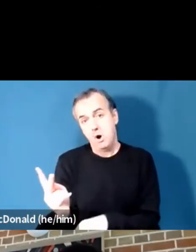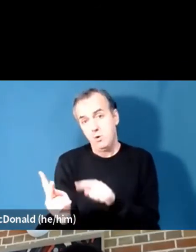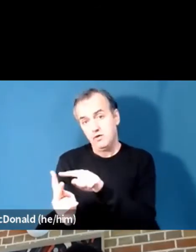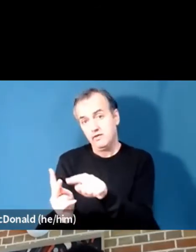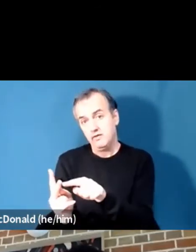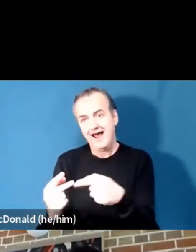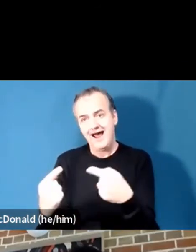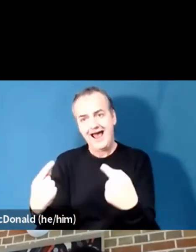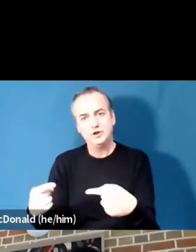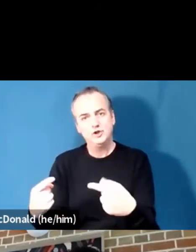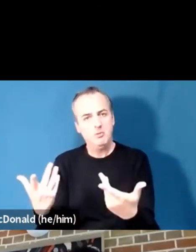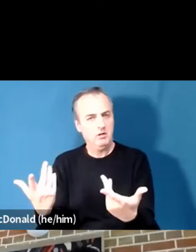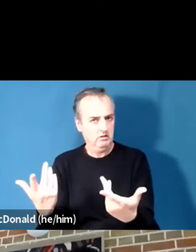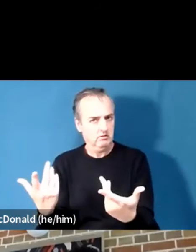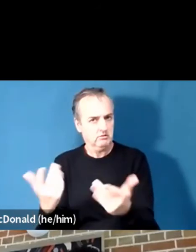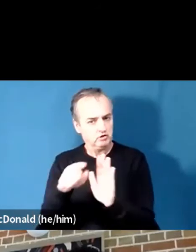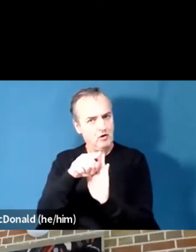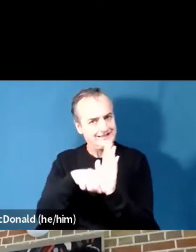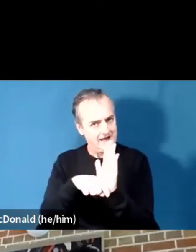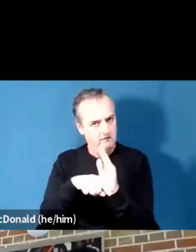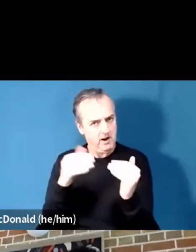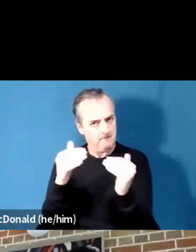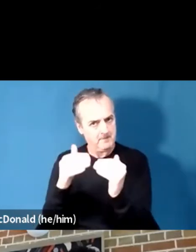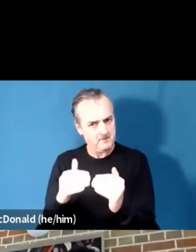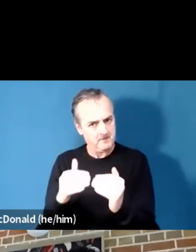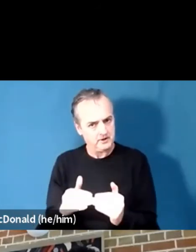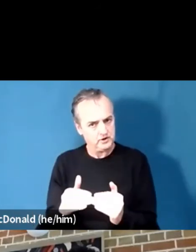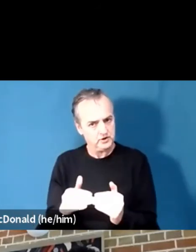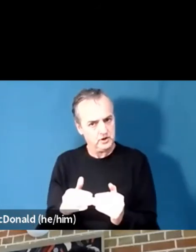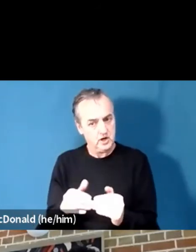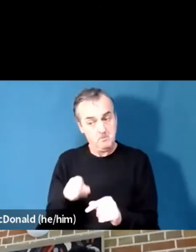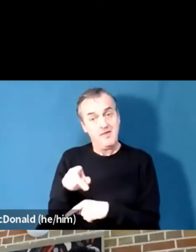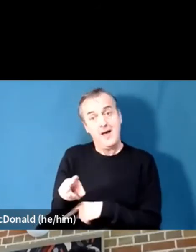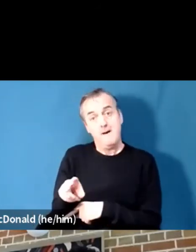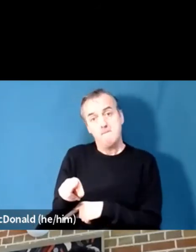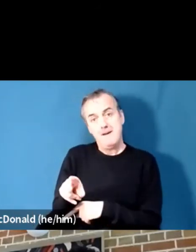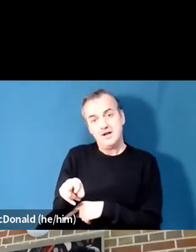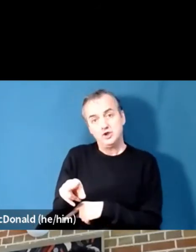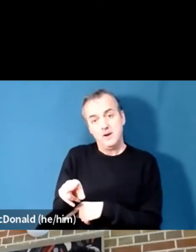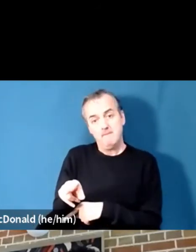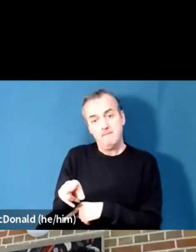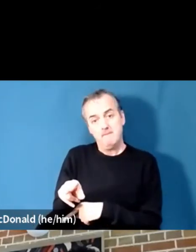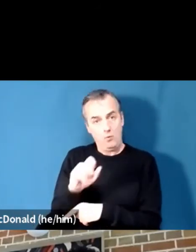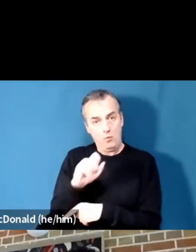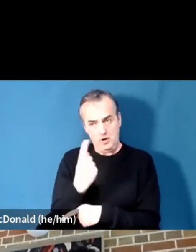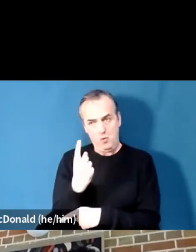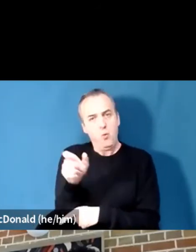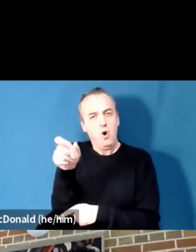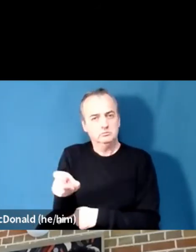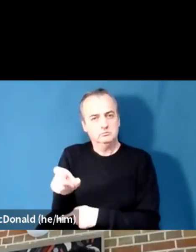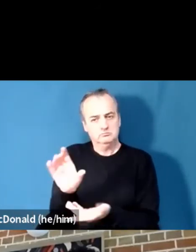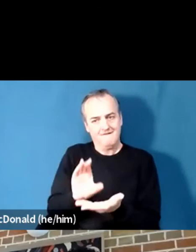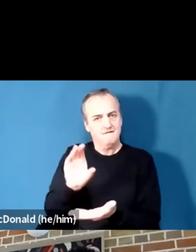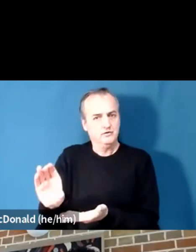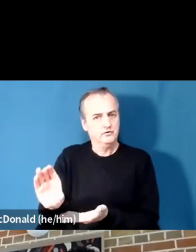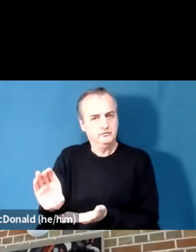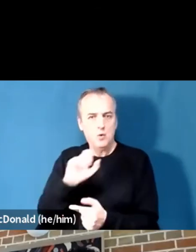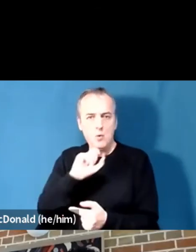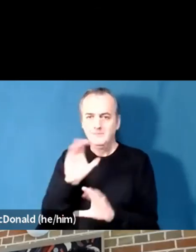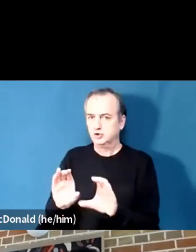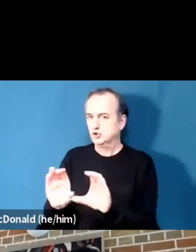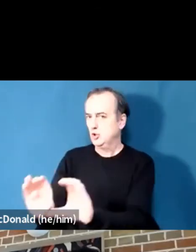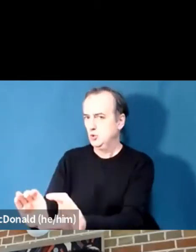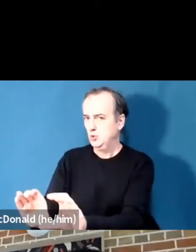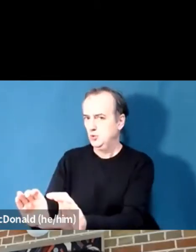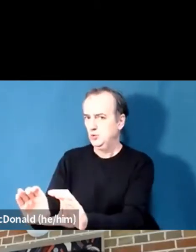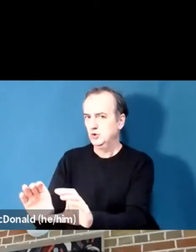eligible. However, that writing partnership will still just count as one writer. So that bursary